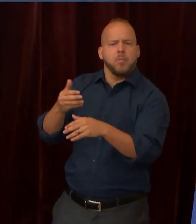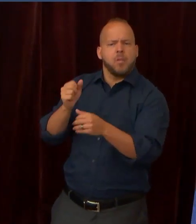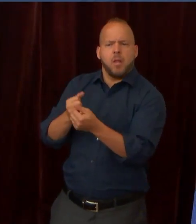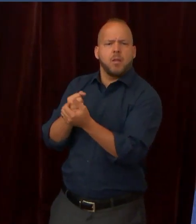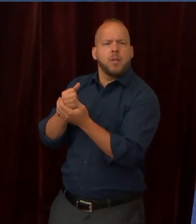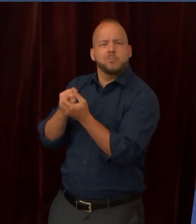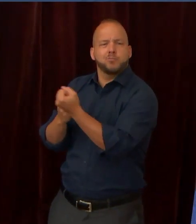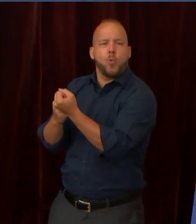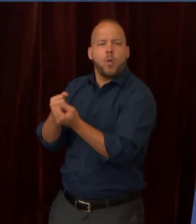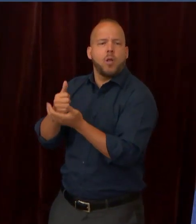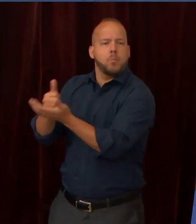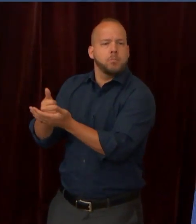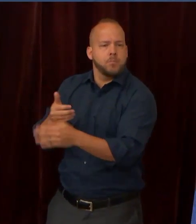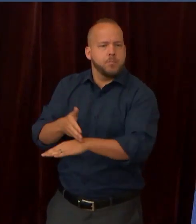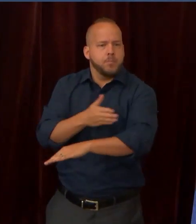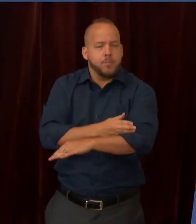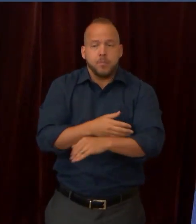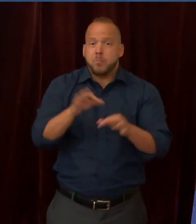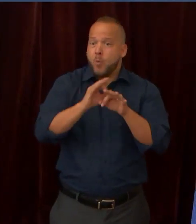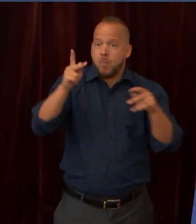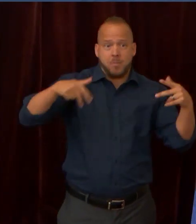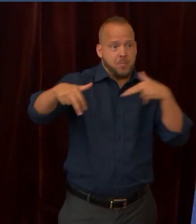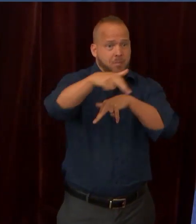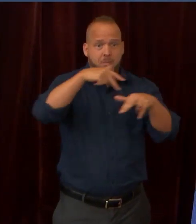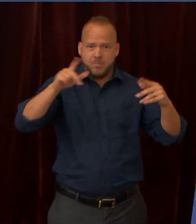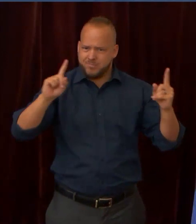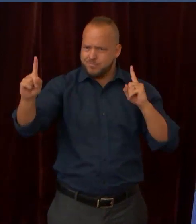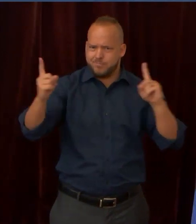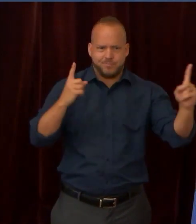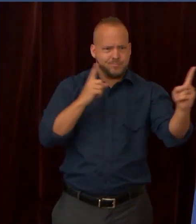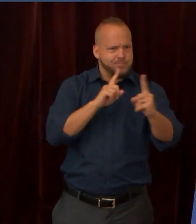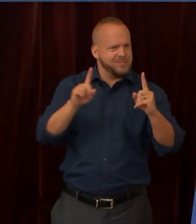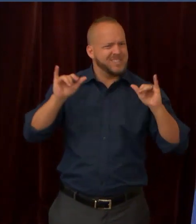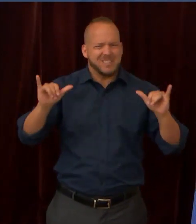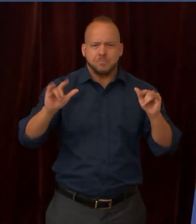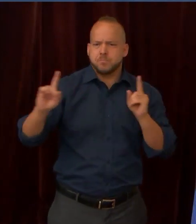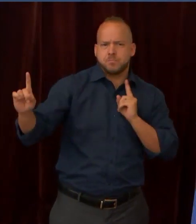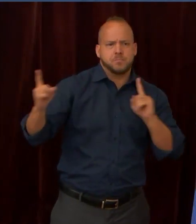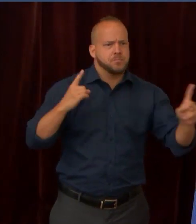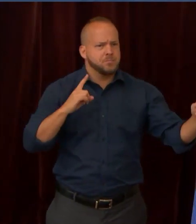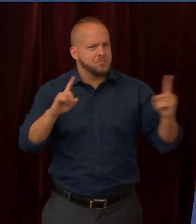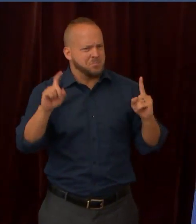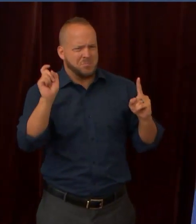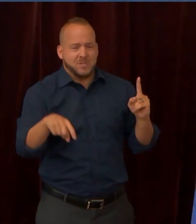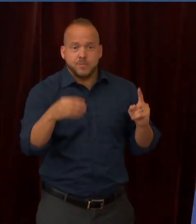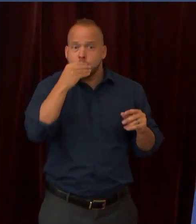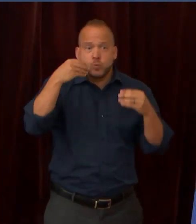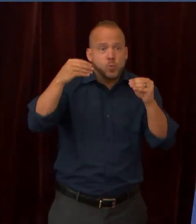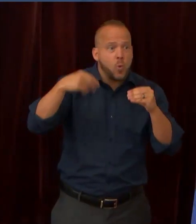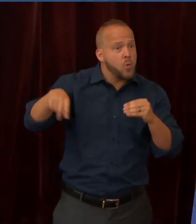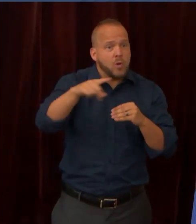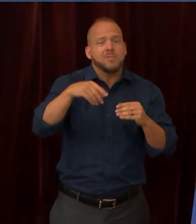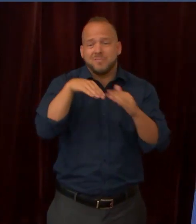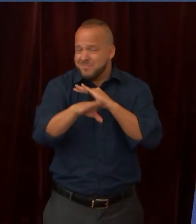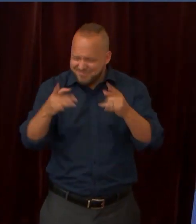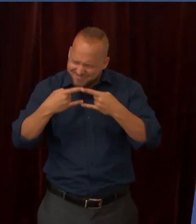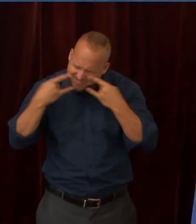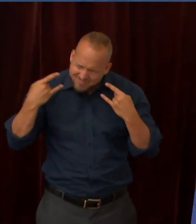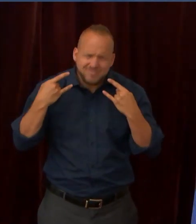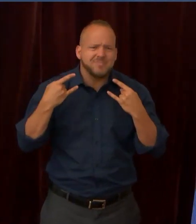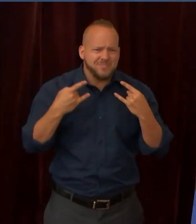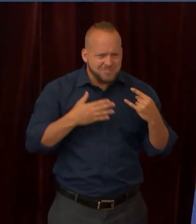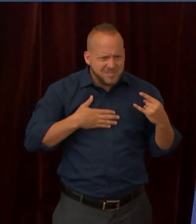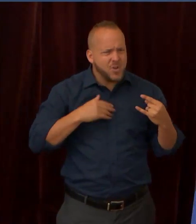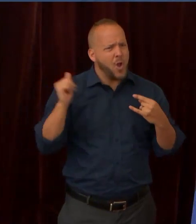mask at work or the grocery store. These are the things that can keep us healthy and allow us to rebuild